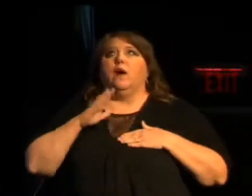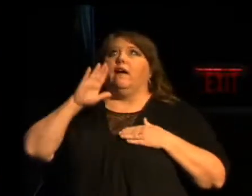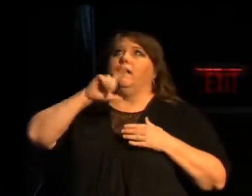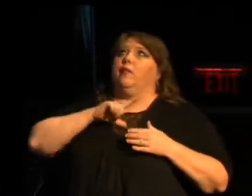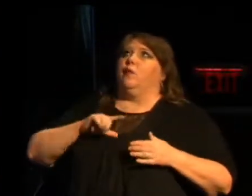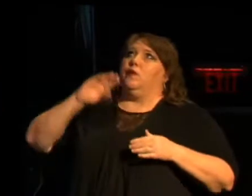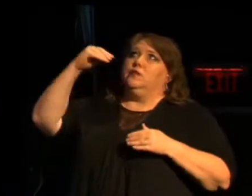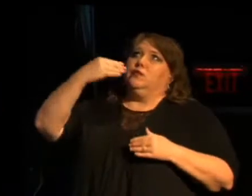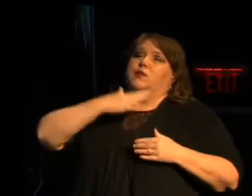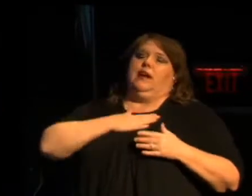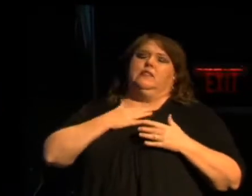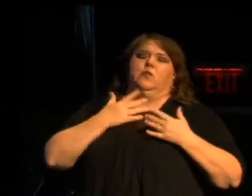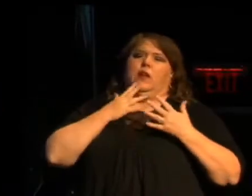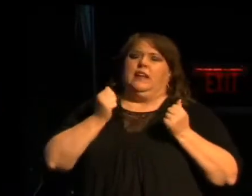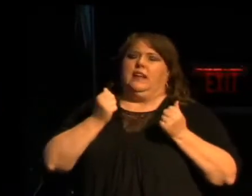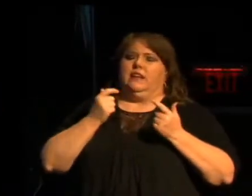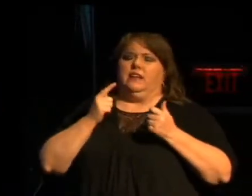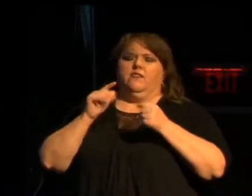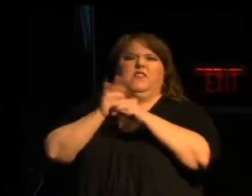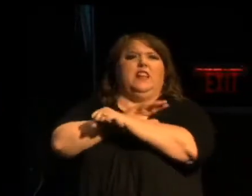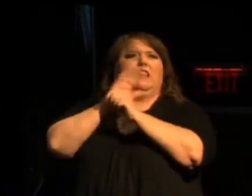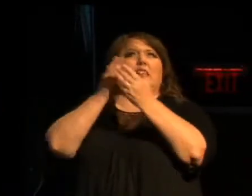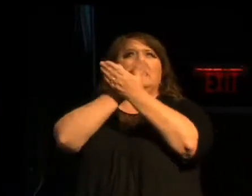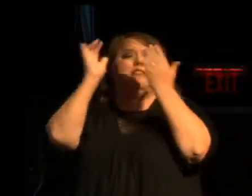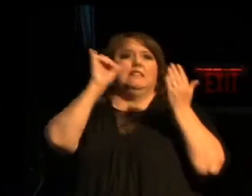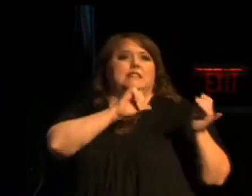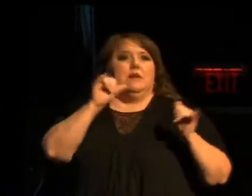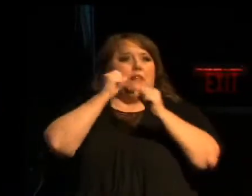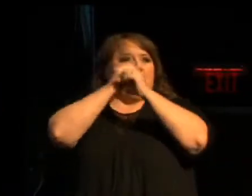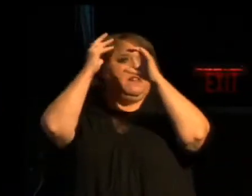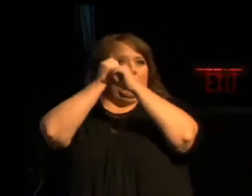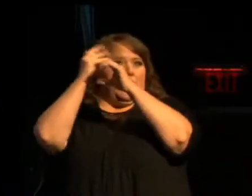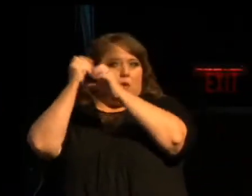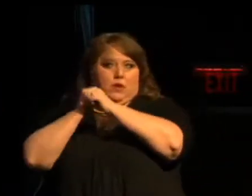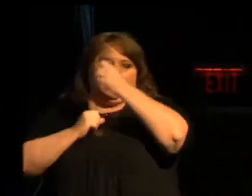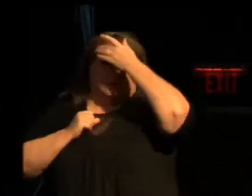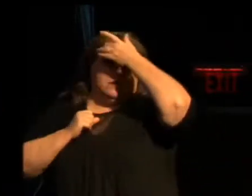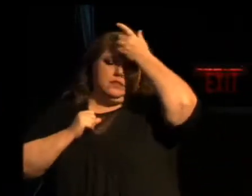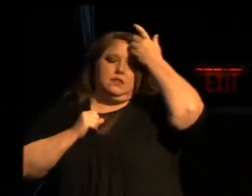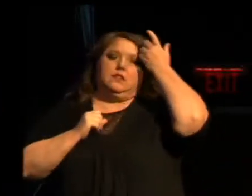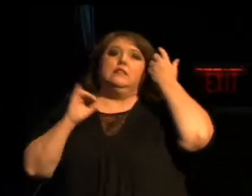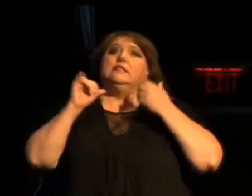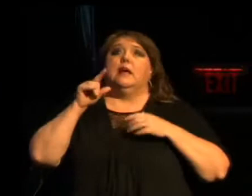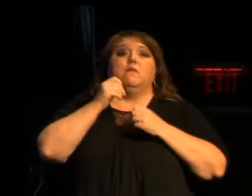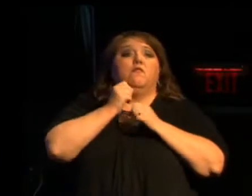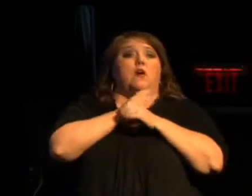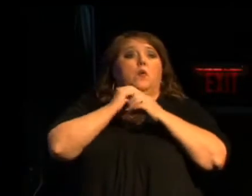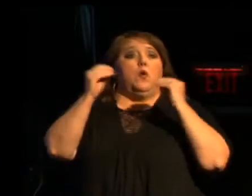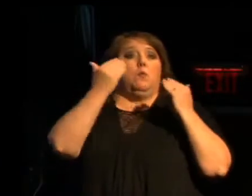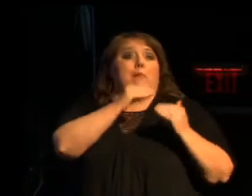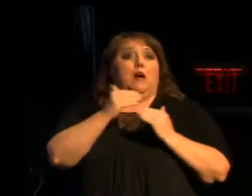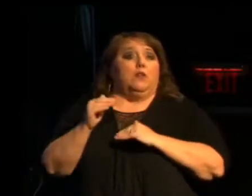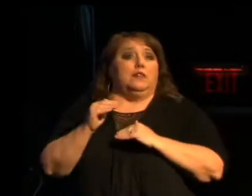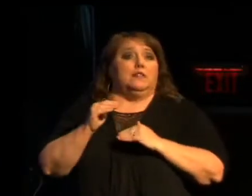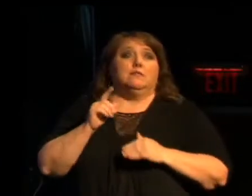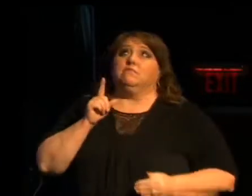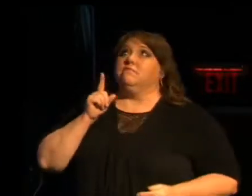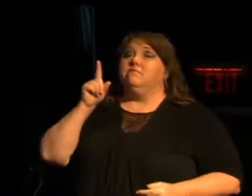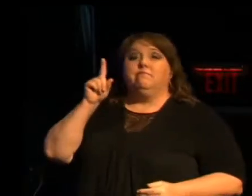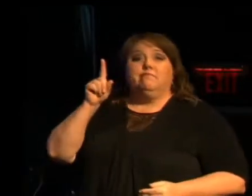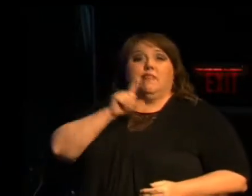just filling the sky, just like the fireworks do. And just like the fireworks don't have any boundaries, neither